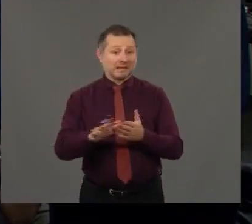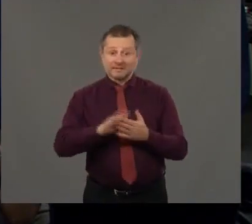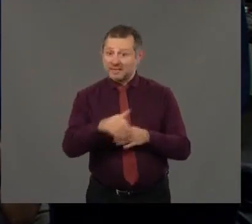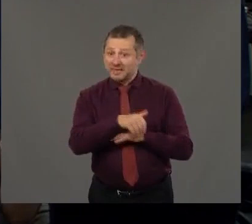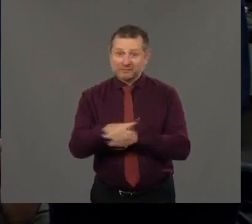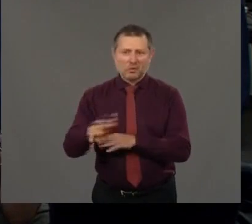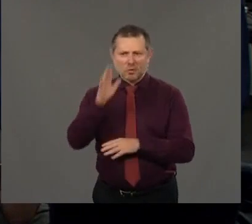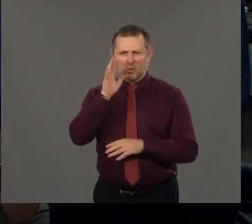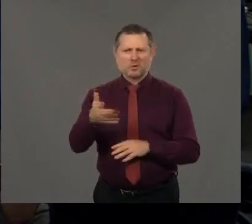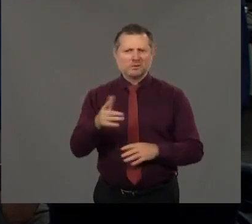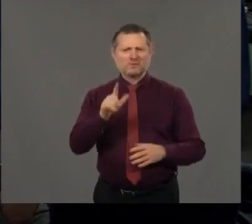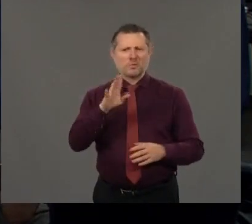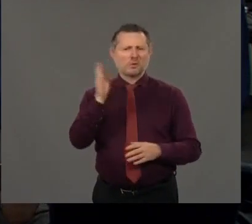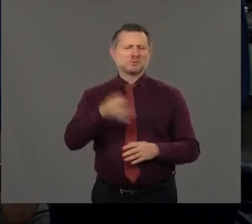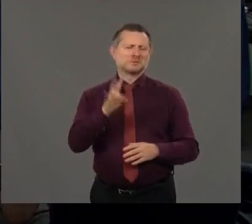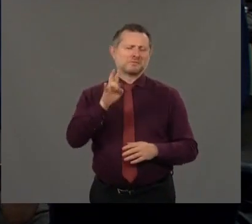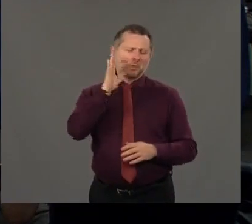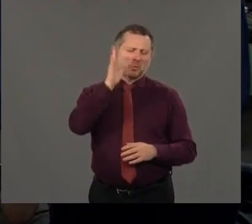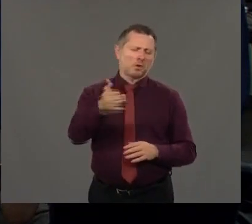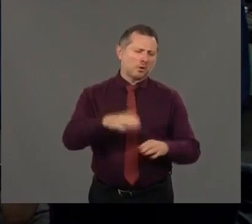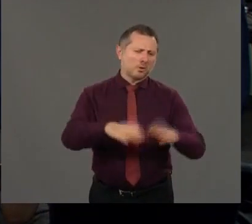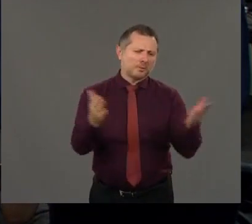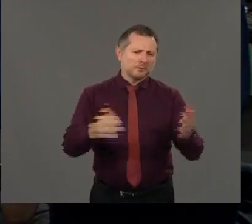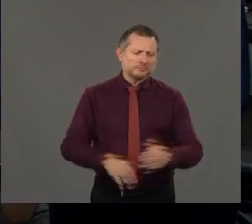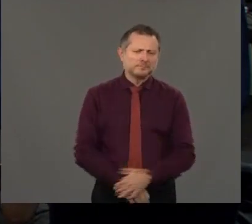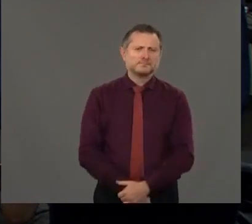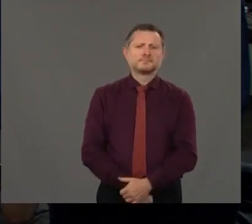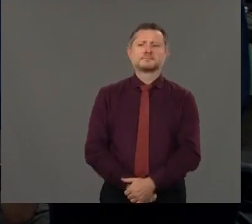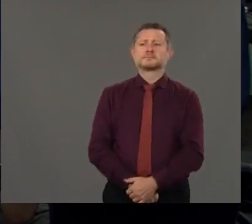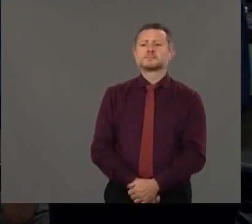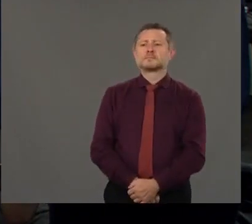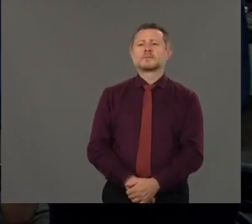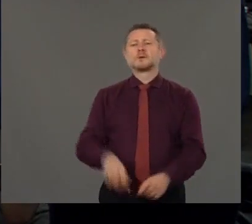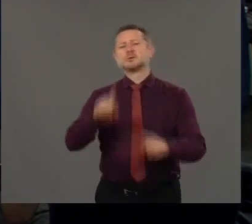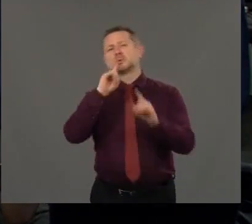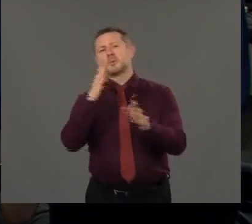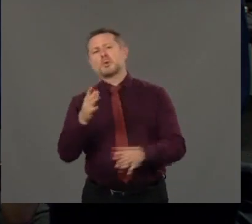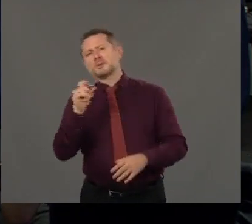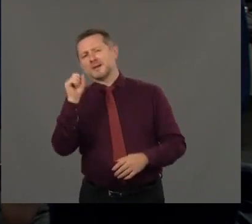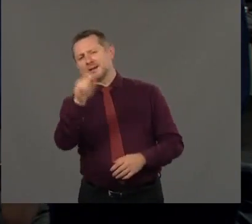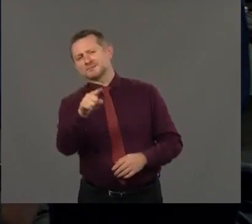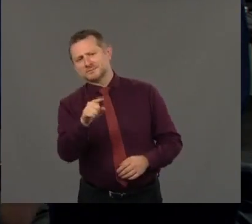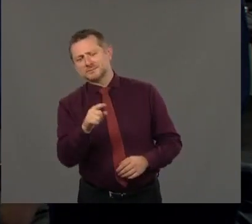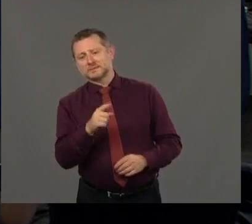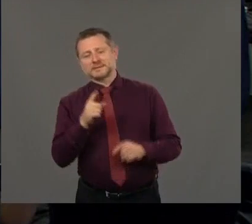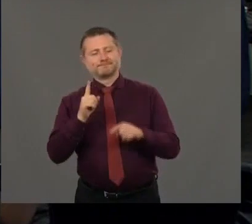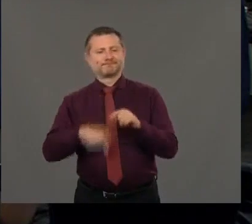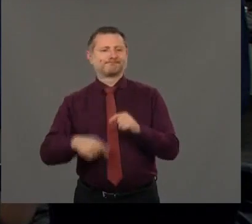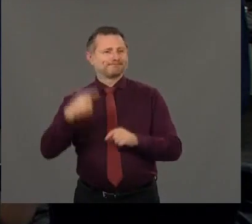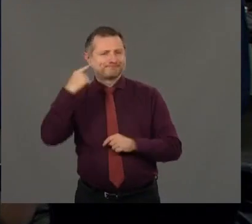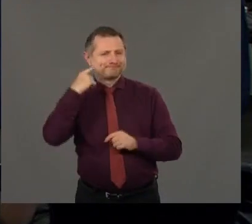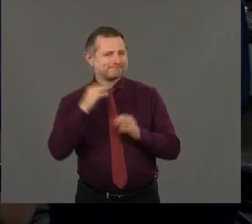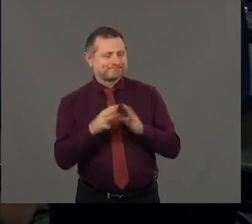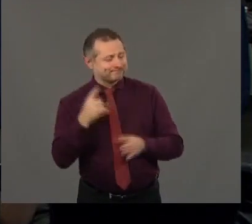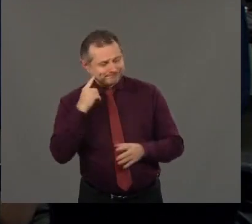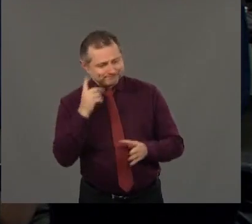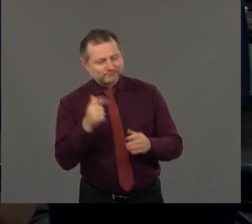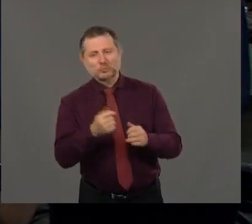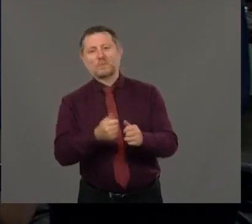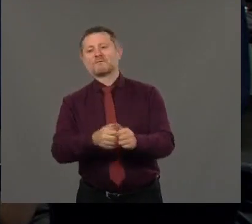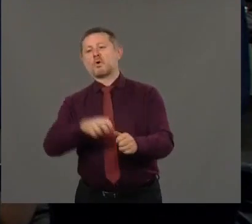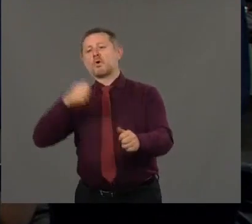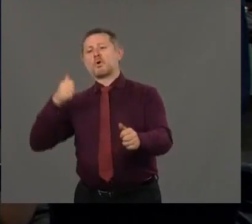yes. Governor, do you think that it's a possibility you would actually delay phase 3 for New York City? And you mentioned